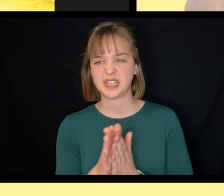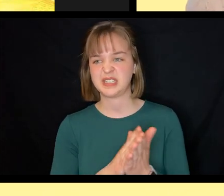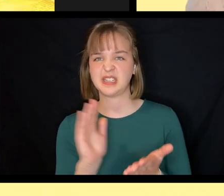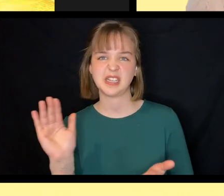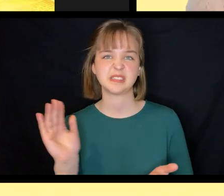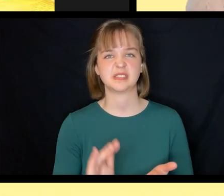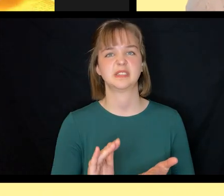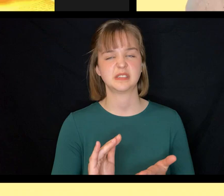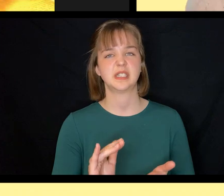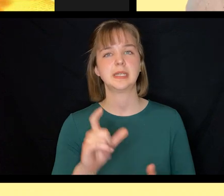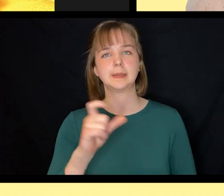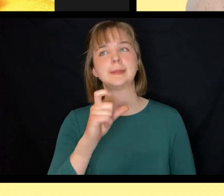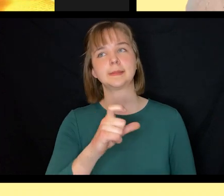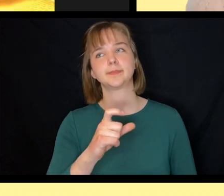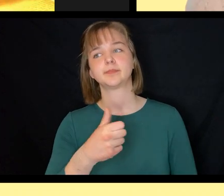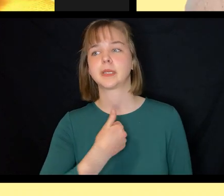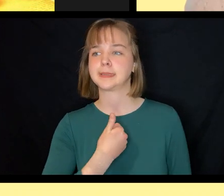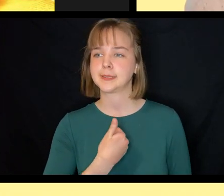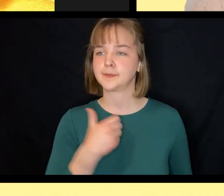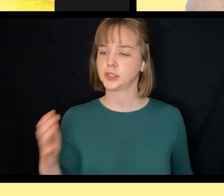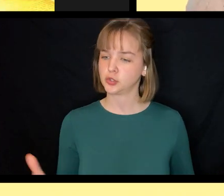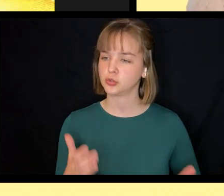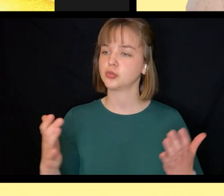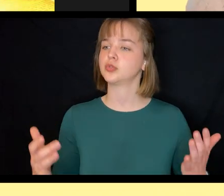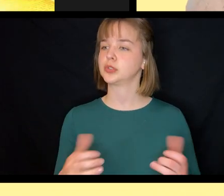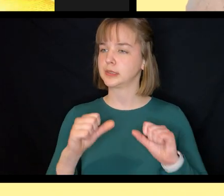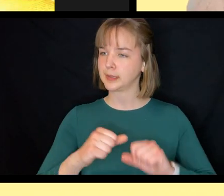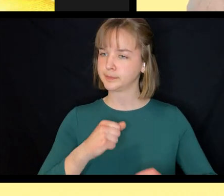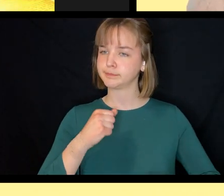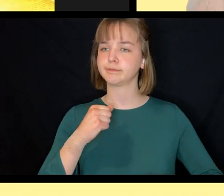what's, especially now and when COVID hit.